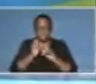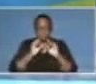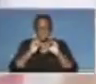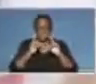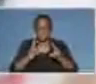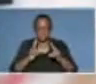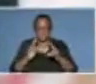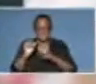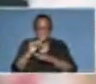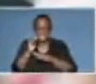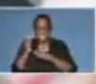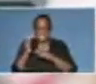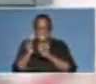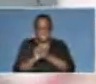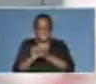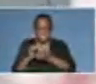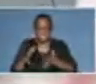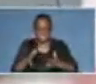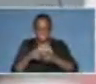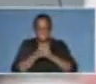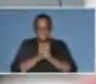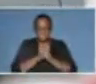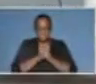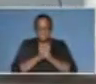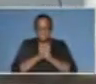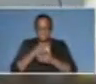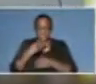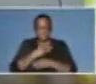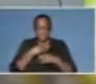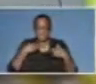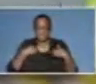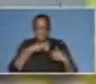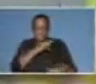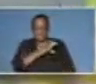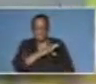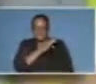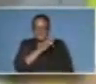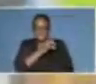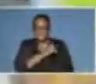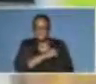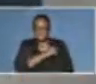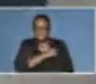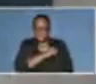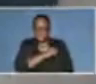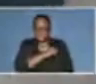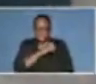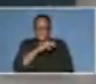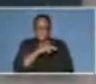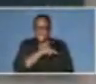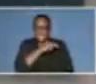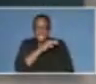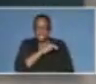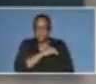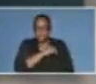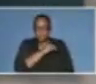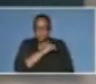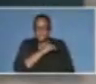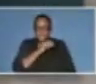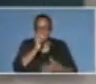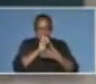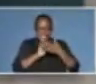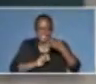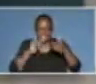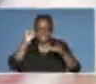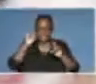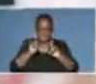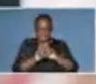to any natural disaster. Permanent Secretary Carl Smith and Nassau Cruise Port CEO Mike Mora this week signed a